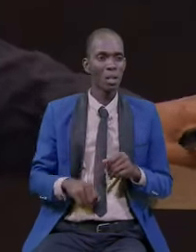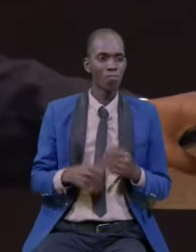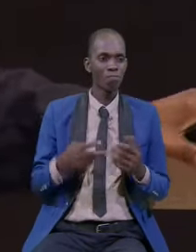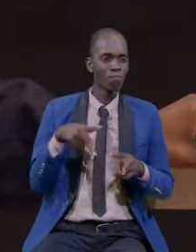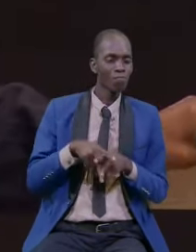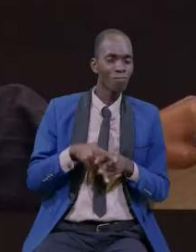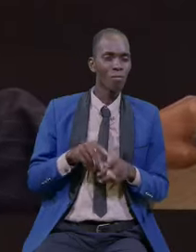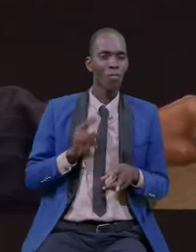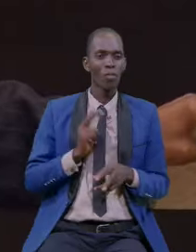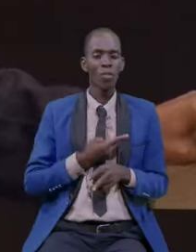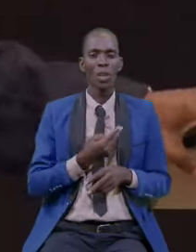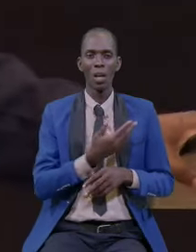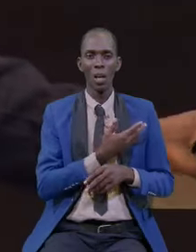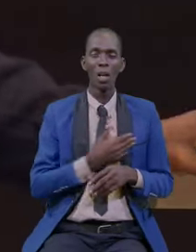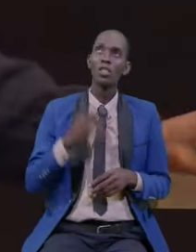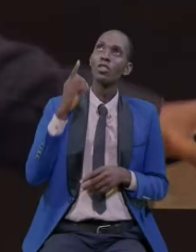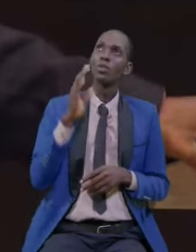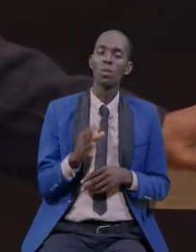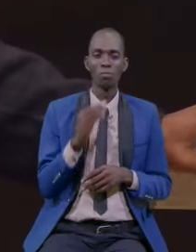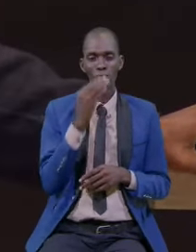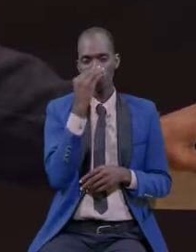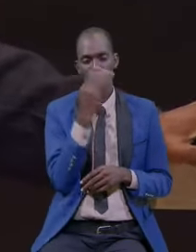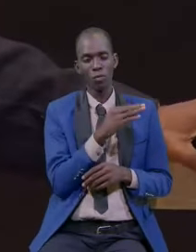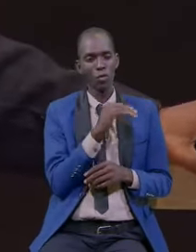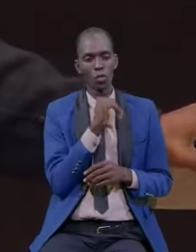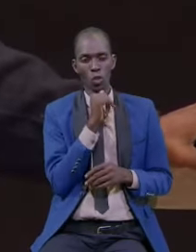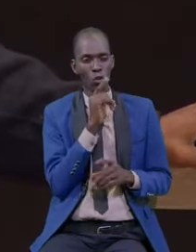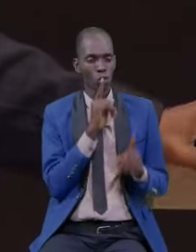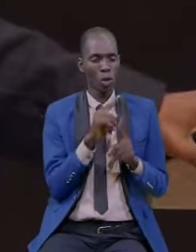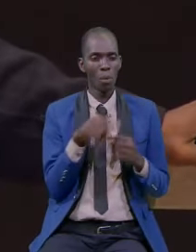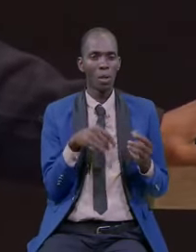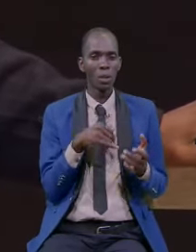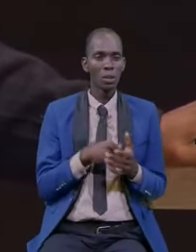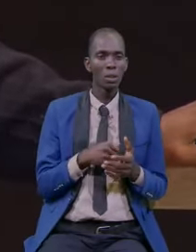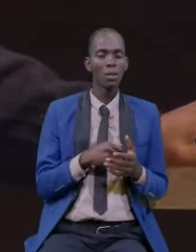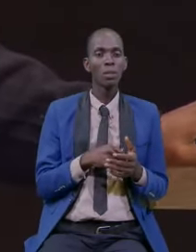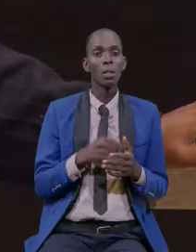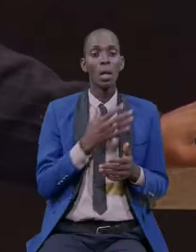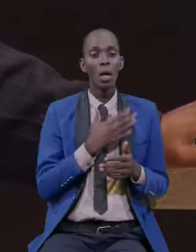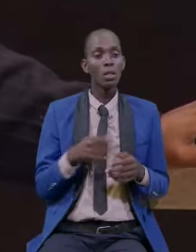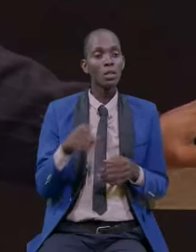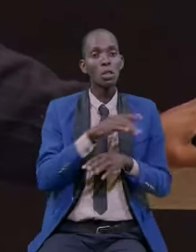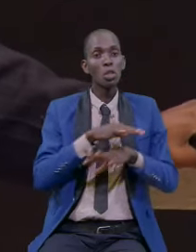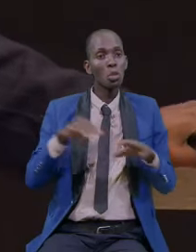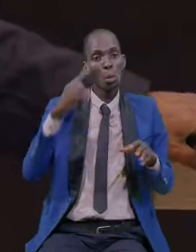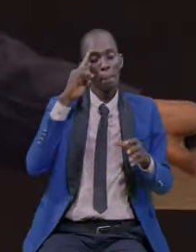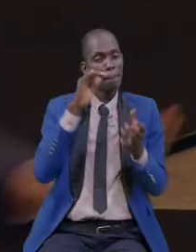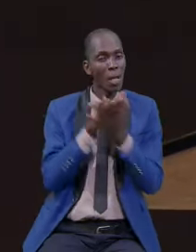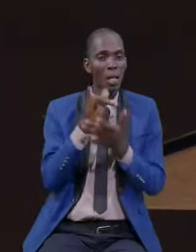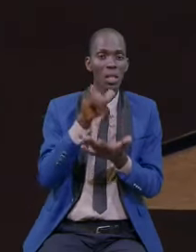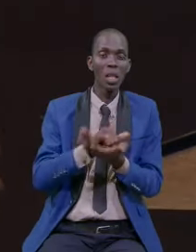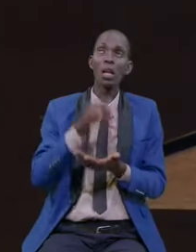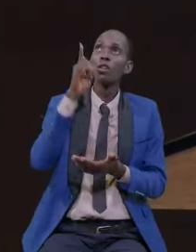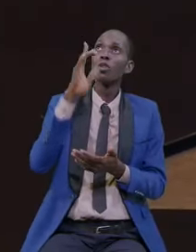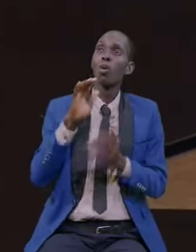not see. And because they have unbelief, they don't believe that God can see and God can defend them.